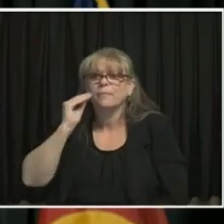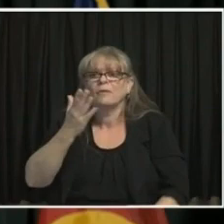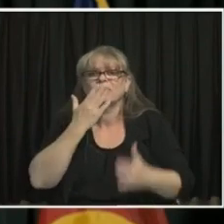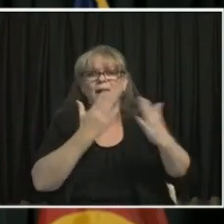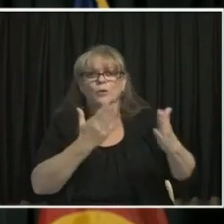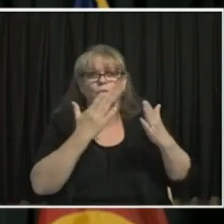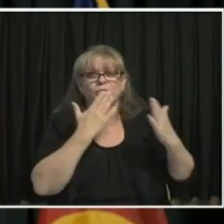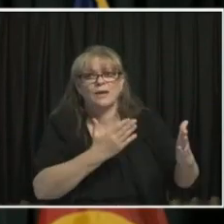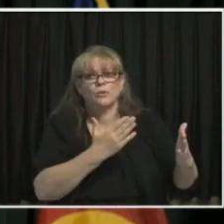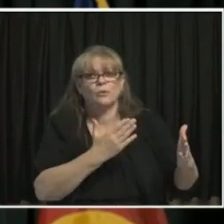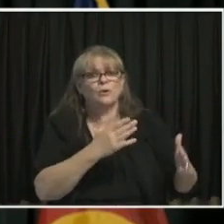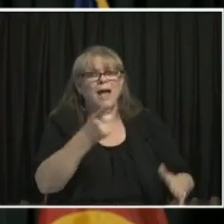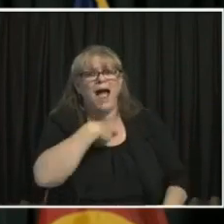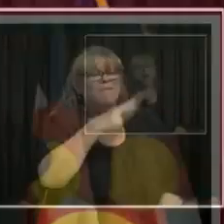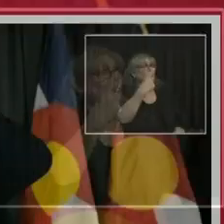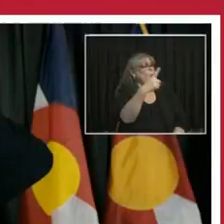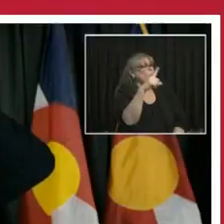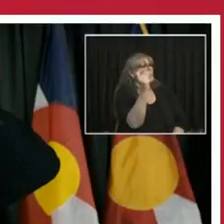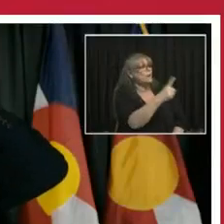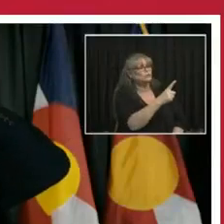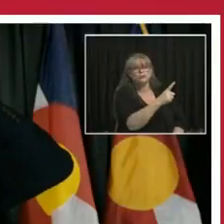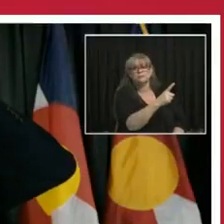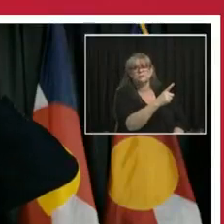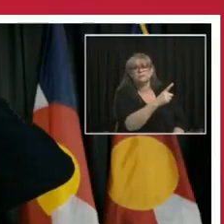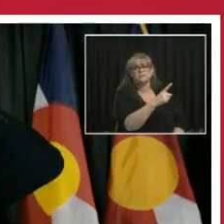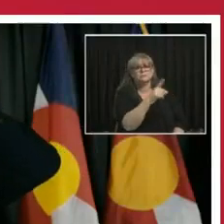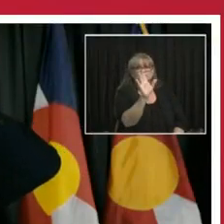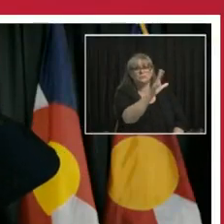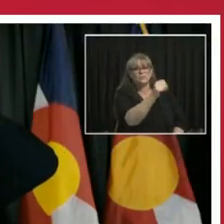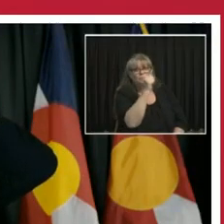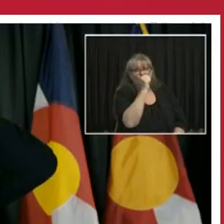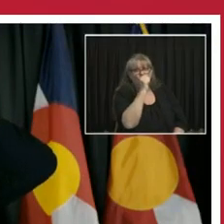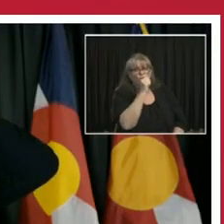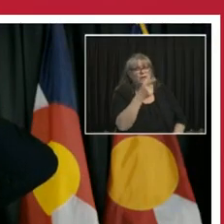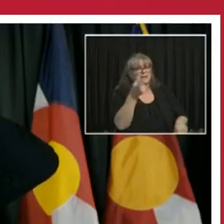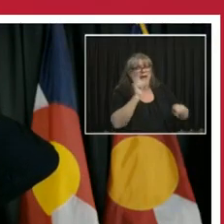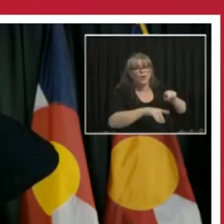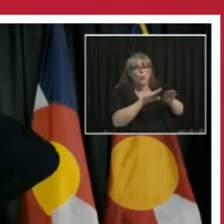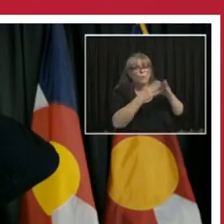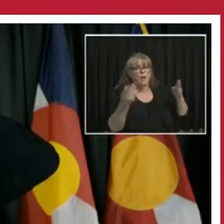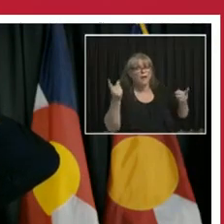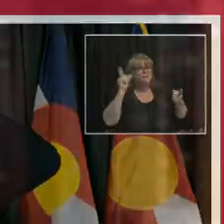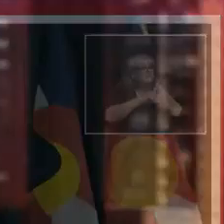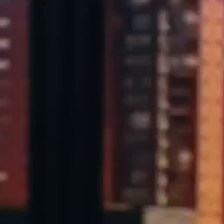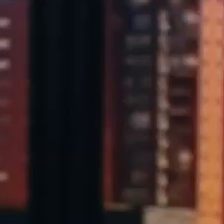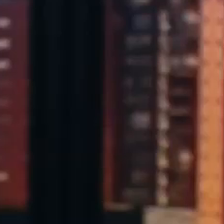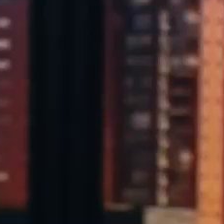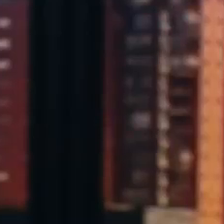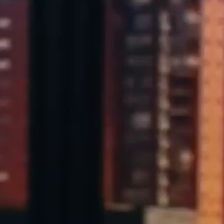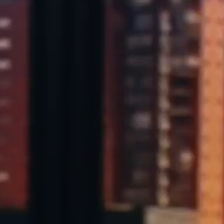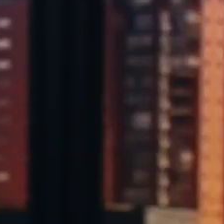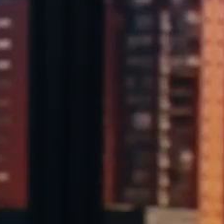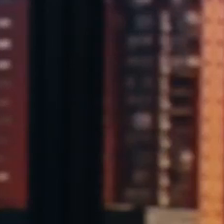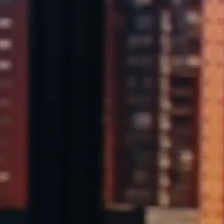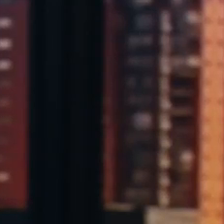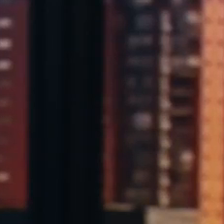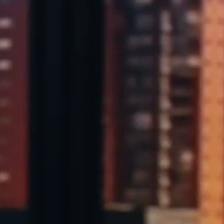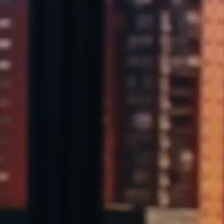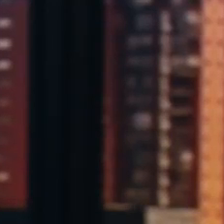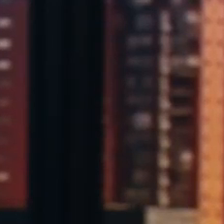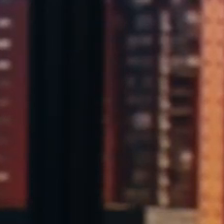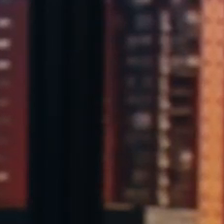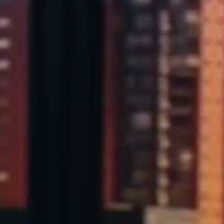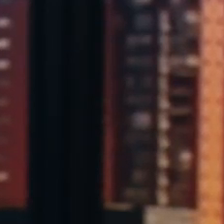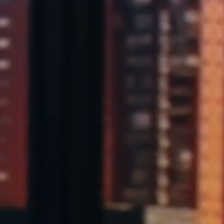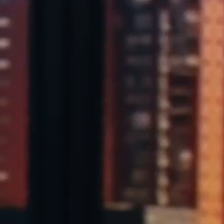After 1 hour, Governor Polis speaking at the state capitol. There was a lot there, of course, as we talked about nearing 20,000